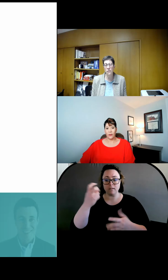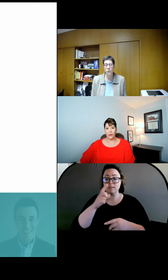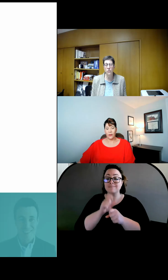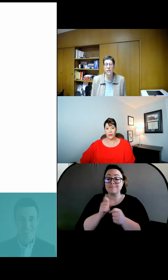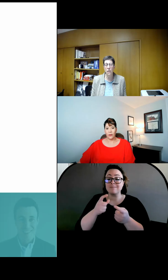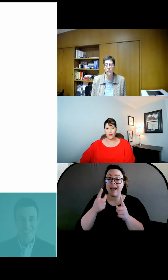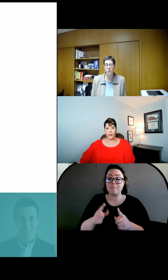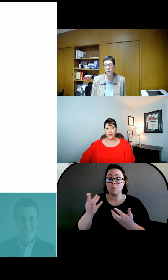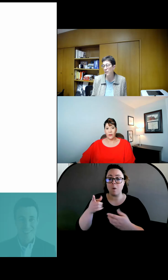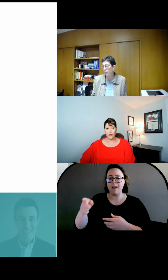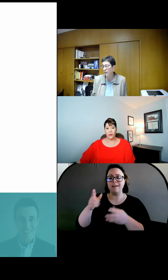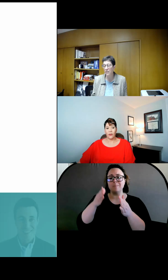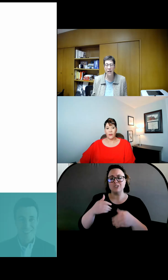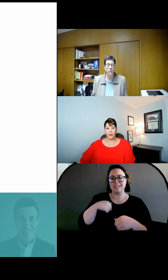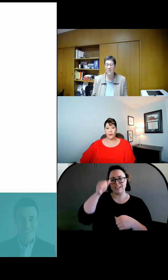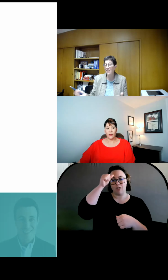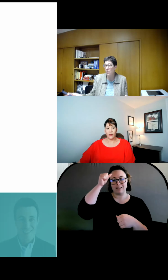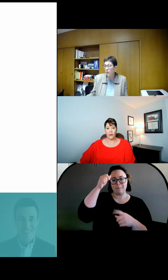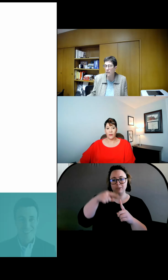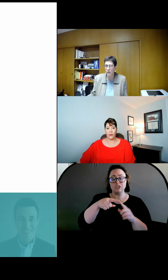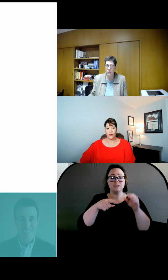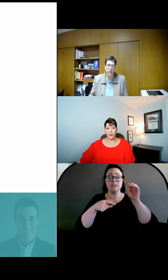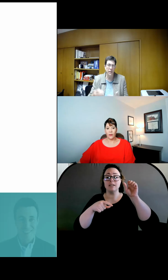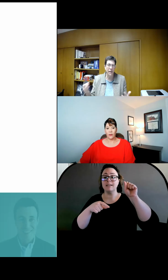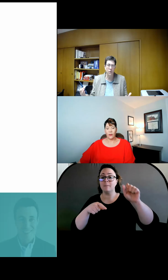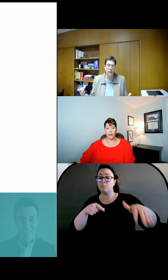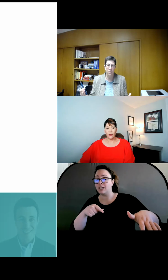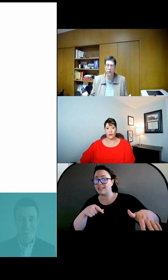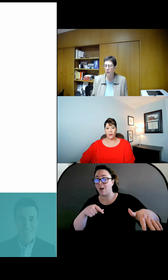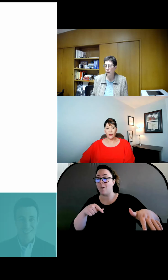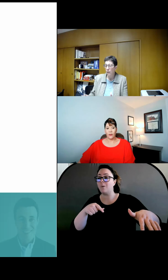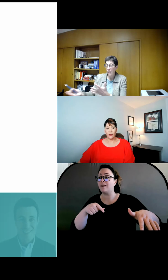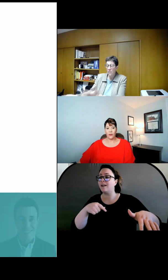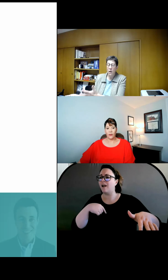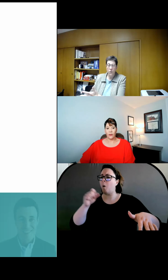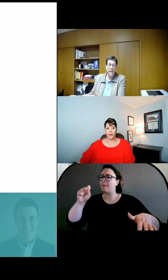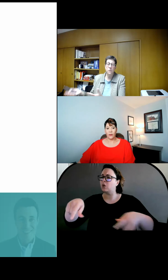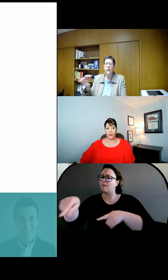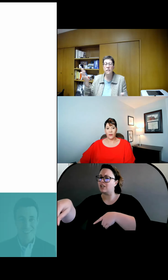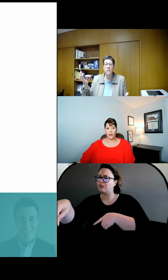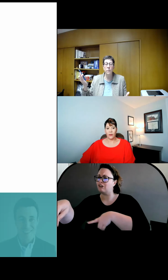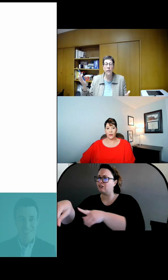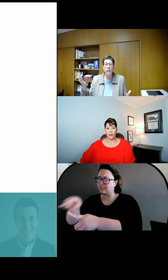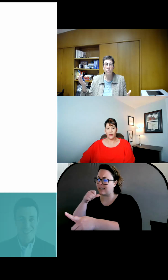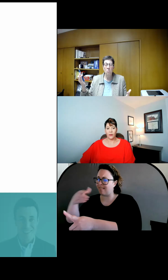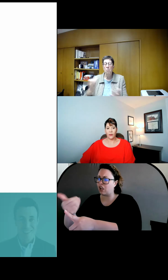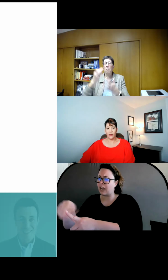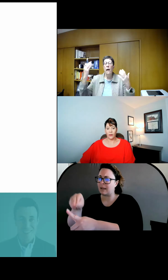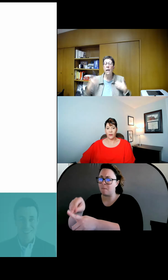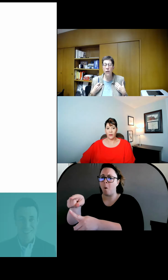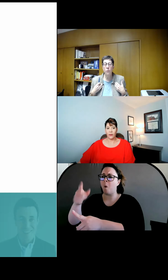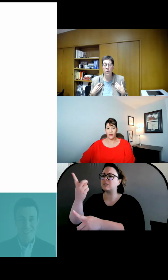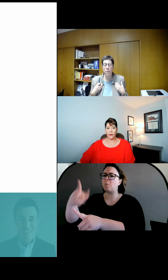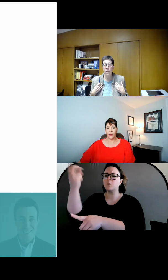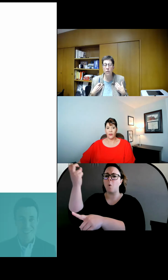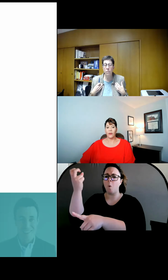happened is the person has Alzheimer's, they put it down, they think they put it down somewhere, they can't remember. It's not where they expected it to be. I